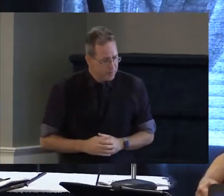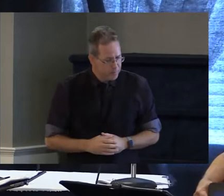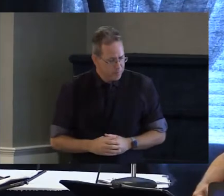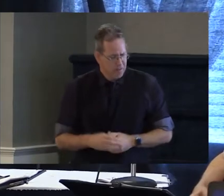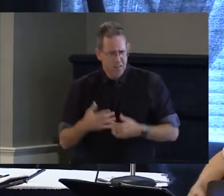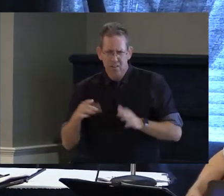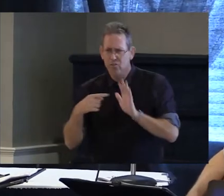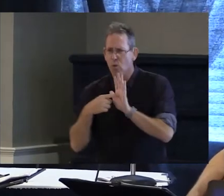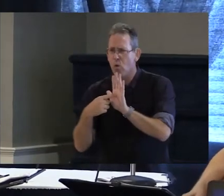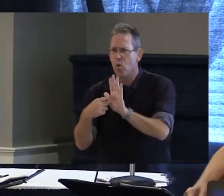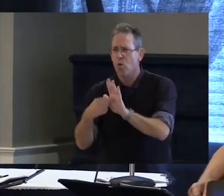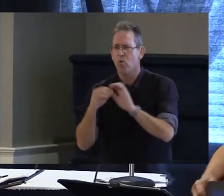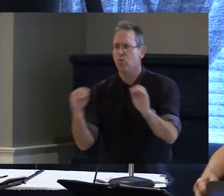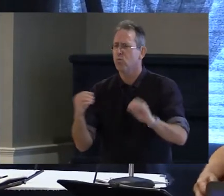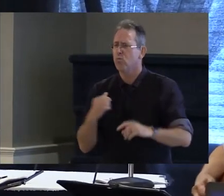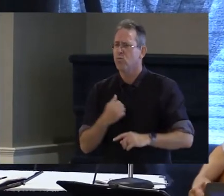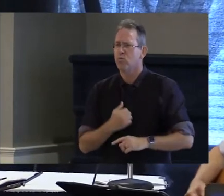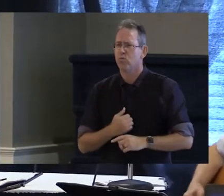equity.